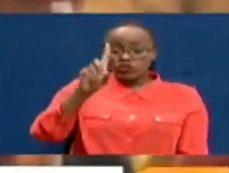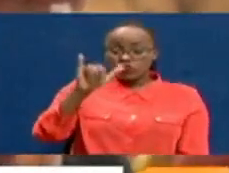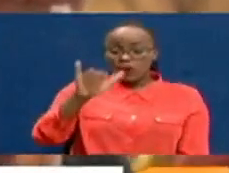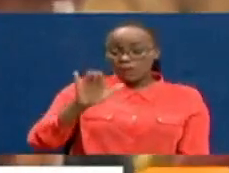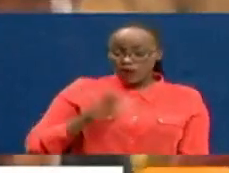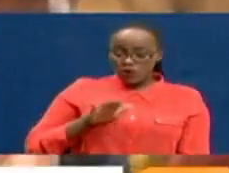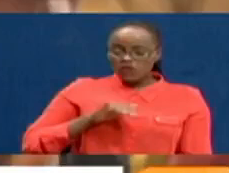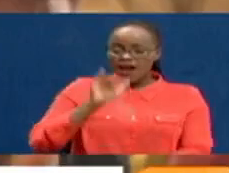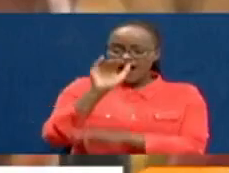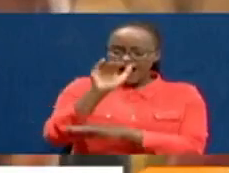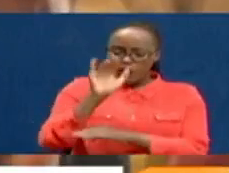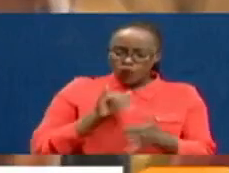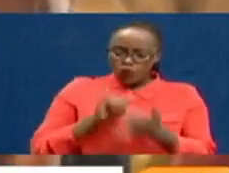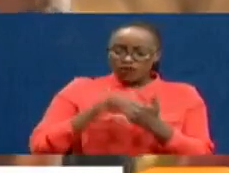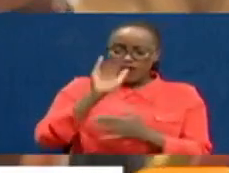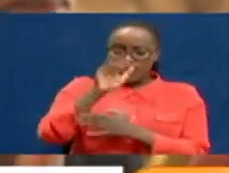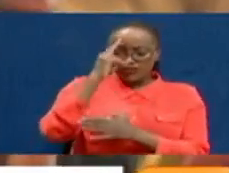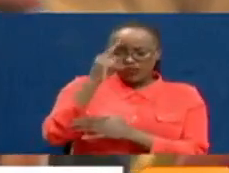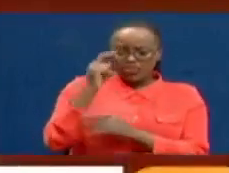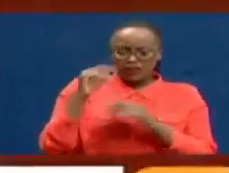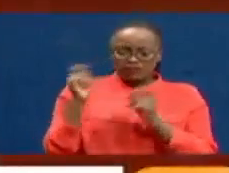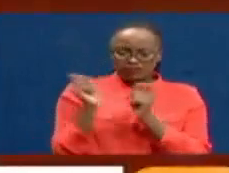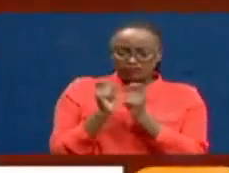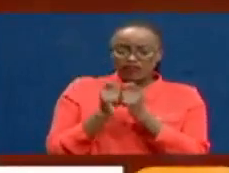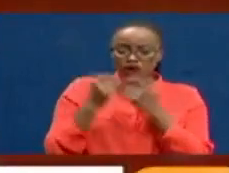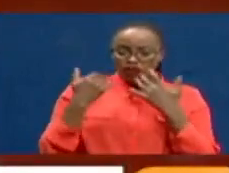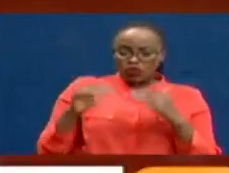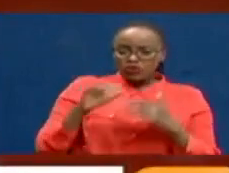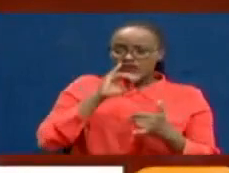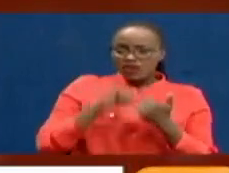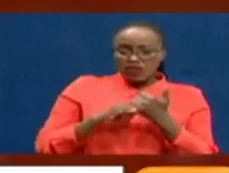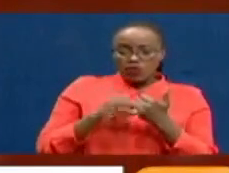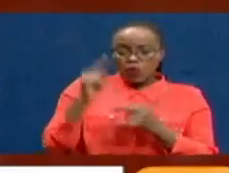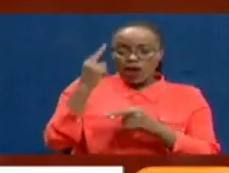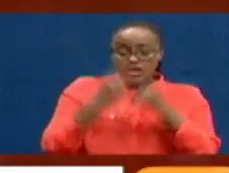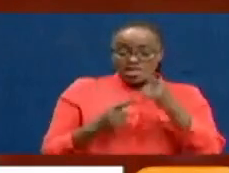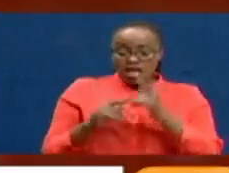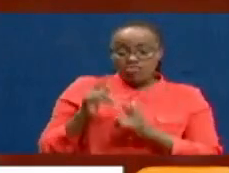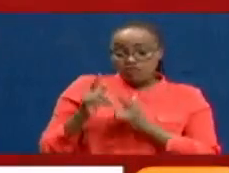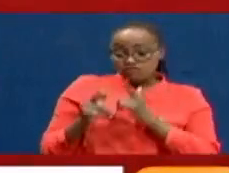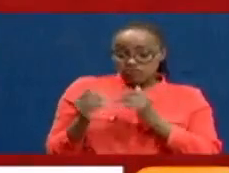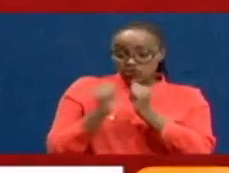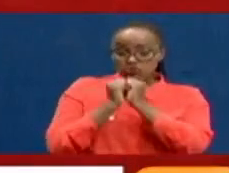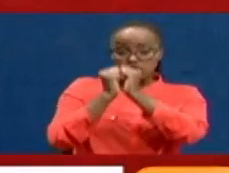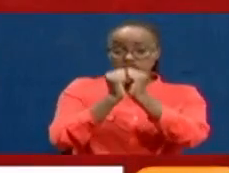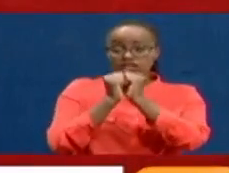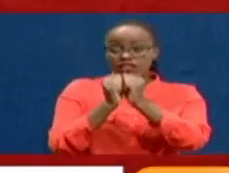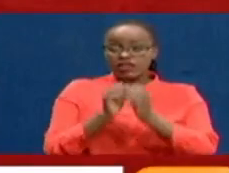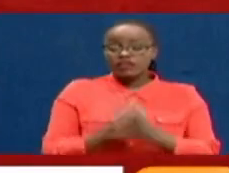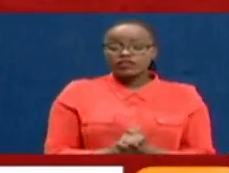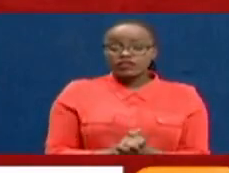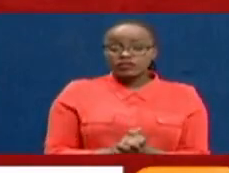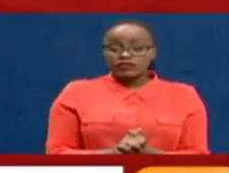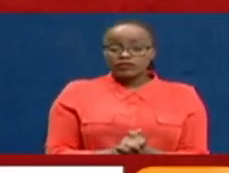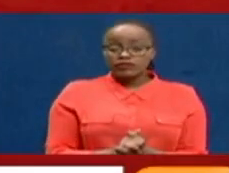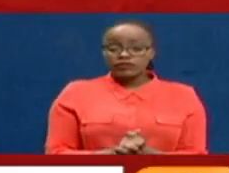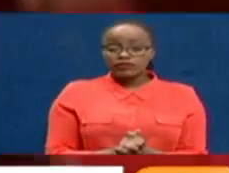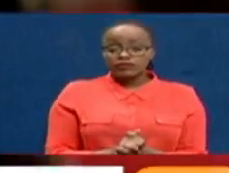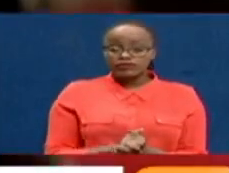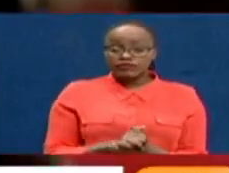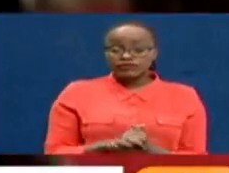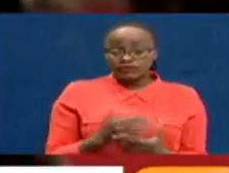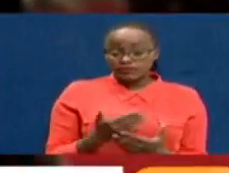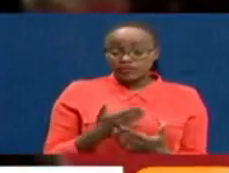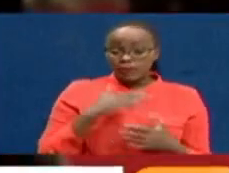widow, cried for justice. The pain of losing him after a year together unbearable. Just when my